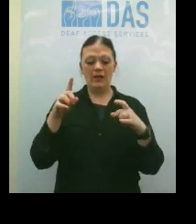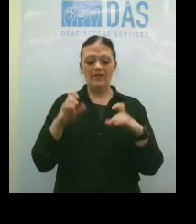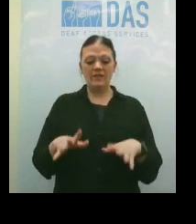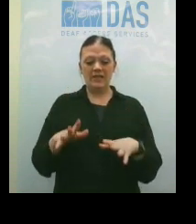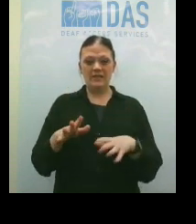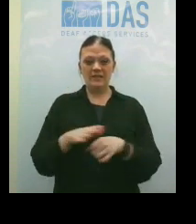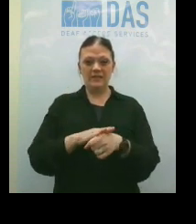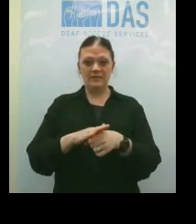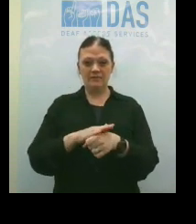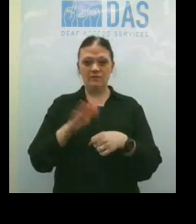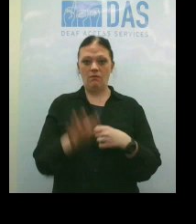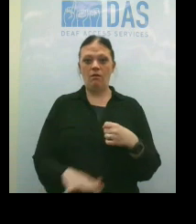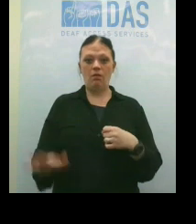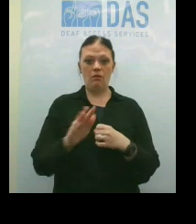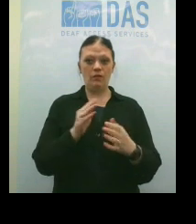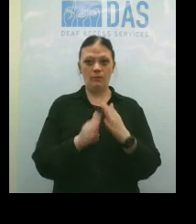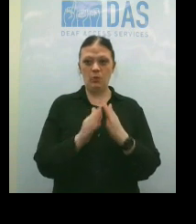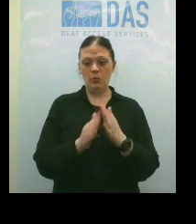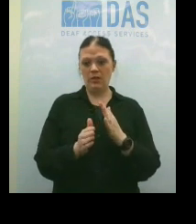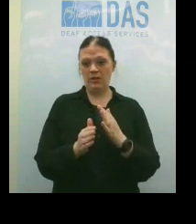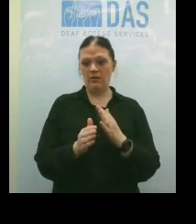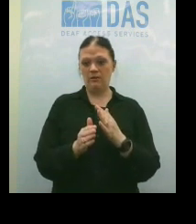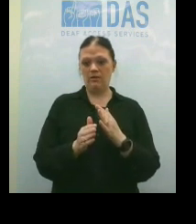sites throughout the community,